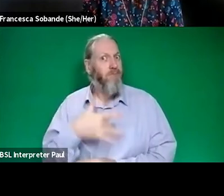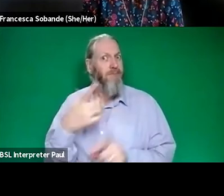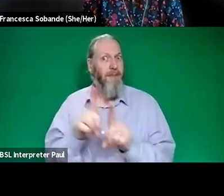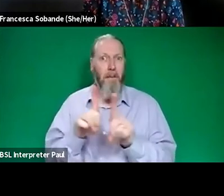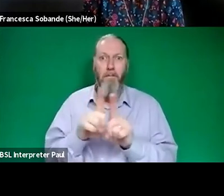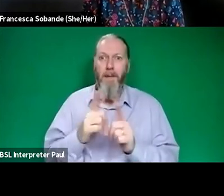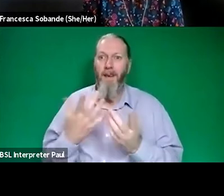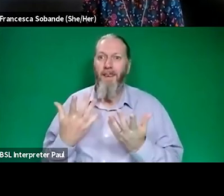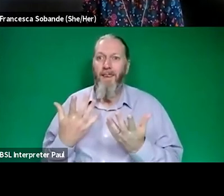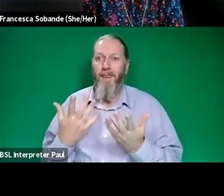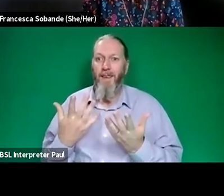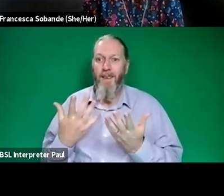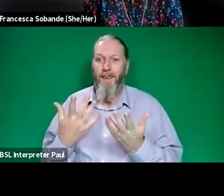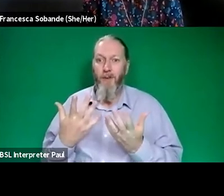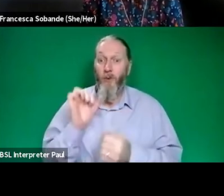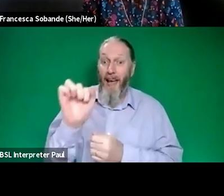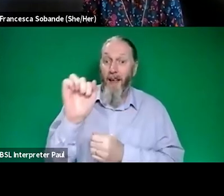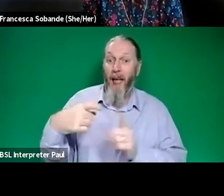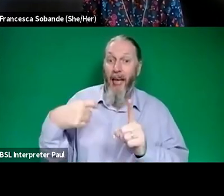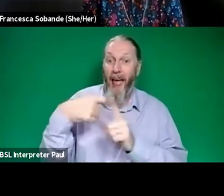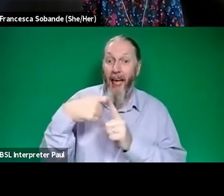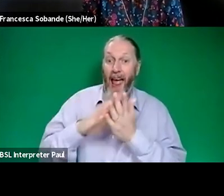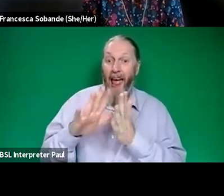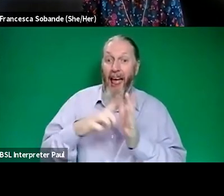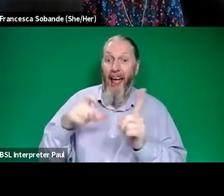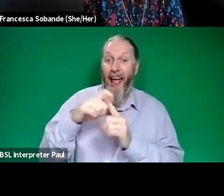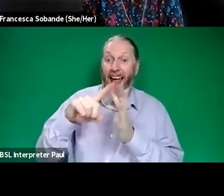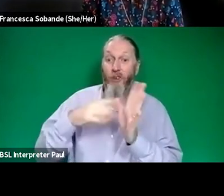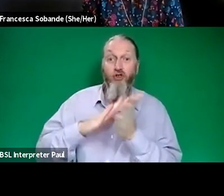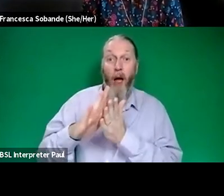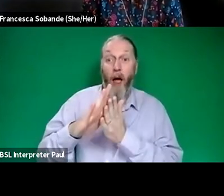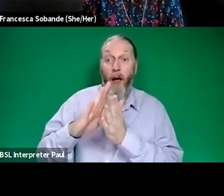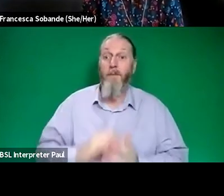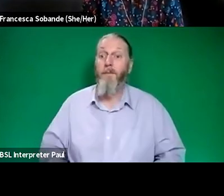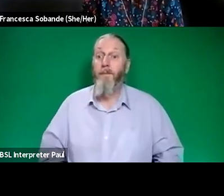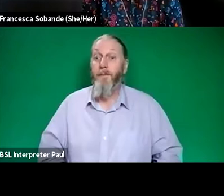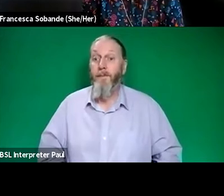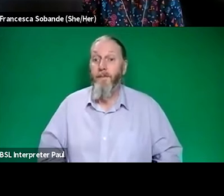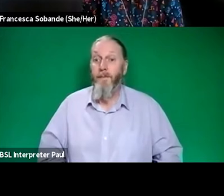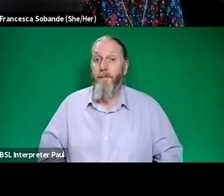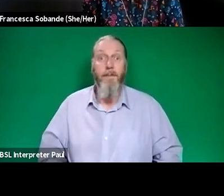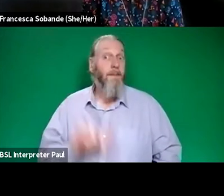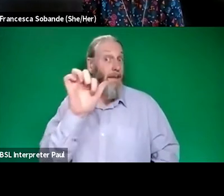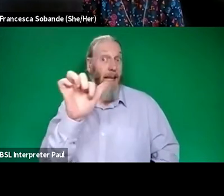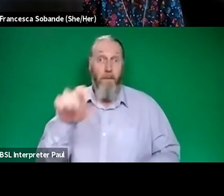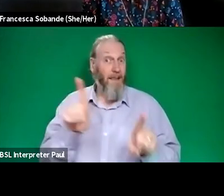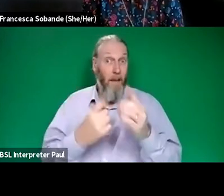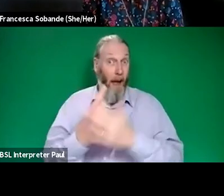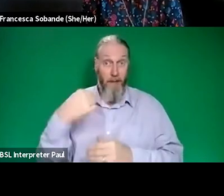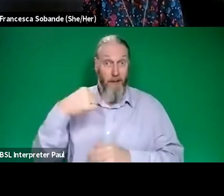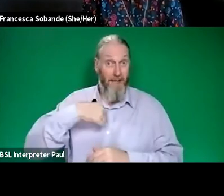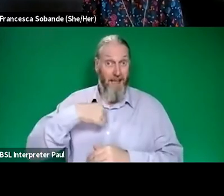Yes, did you want to speak to that as well? No, I just wanted to say that that's absolutely the sort of position that I've been in this sort of last year, thinking about